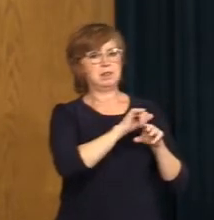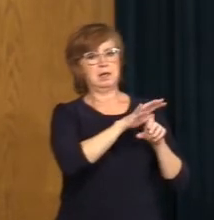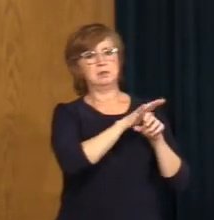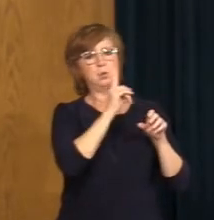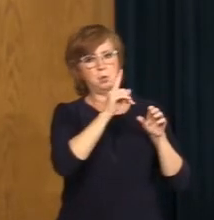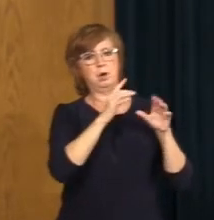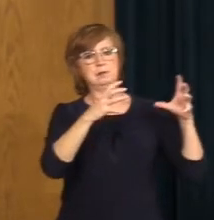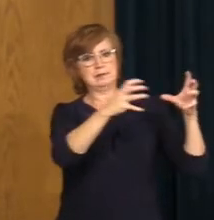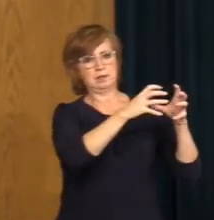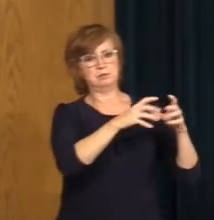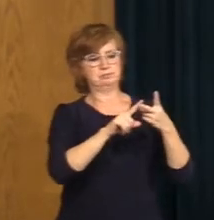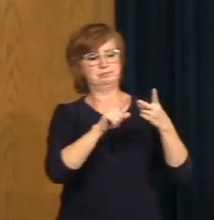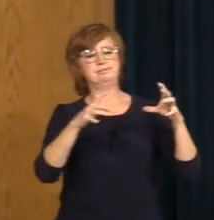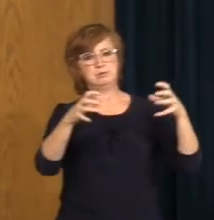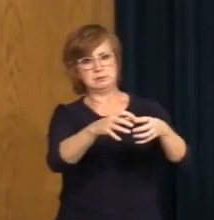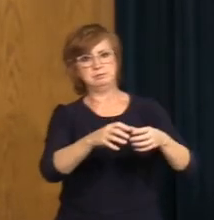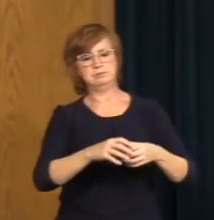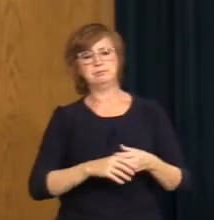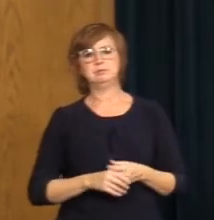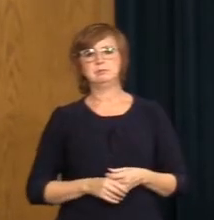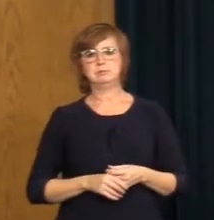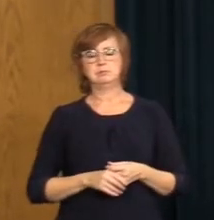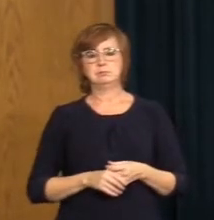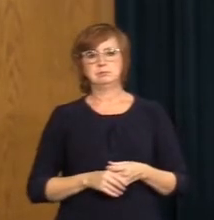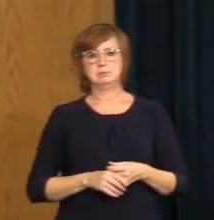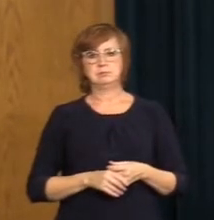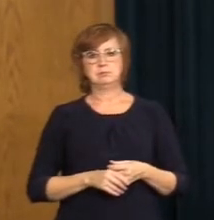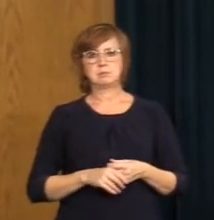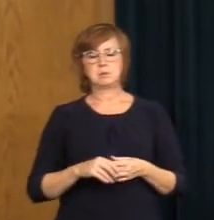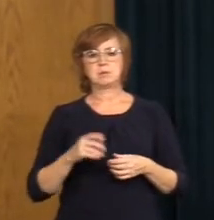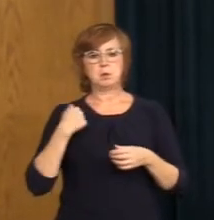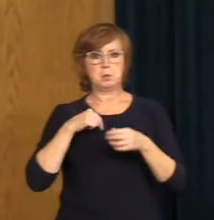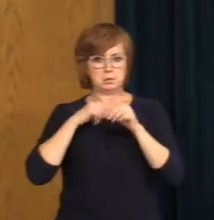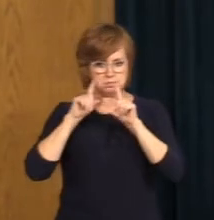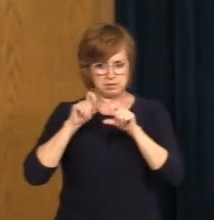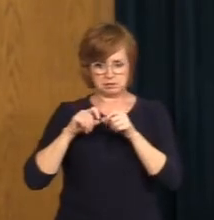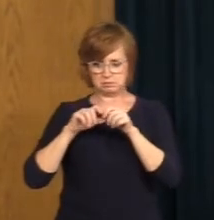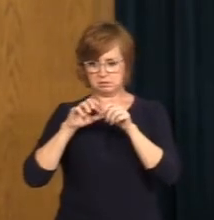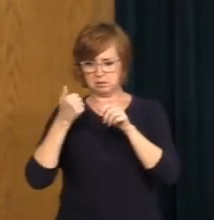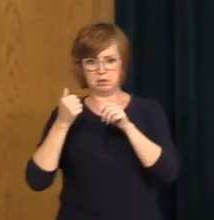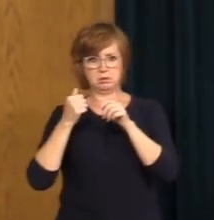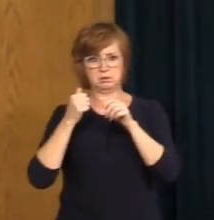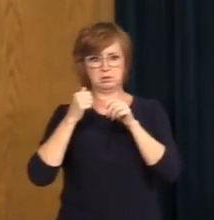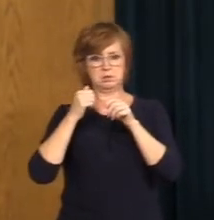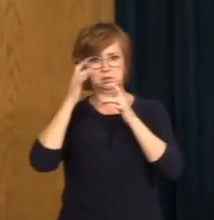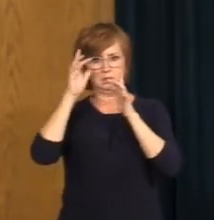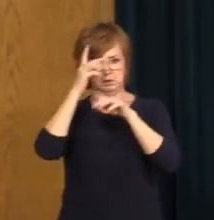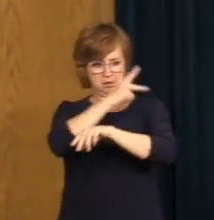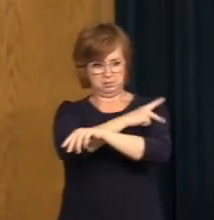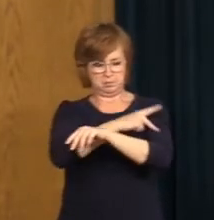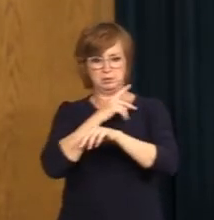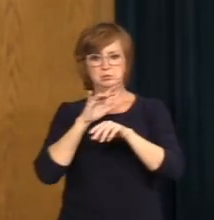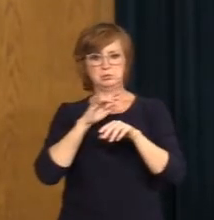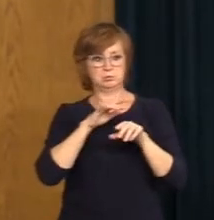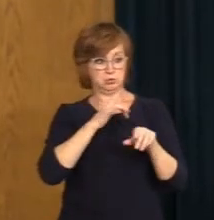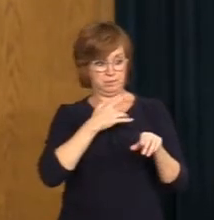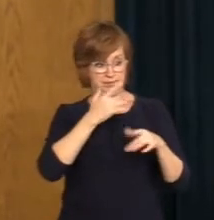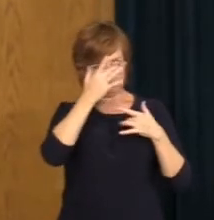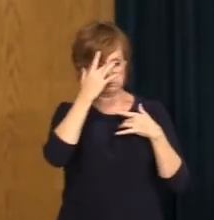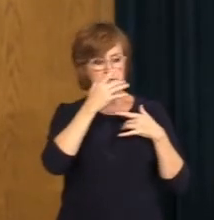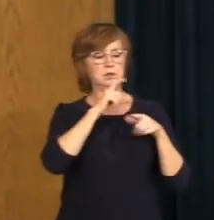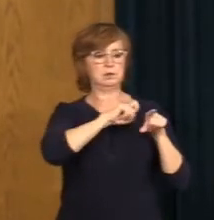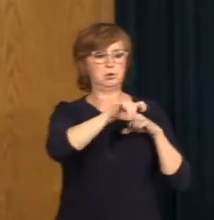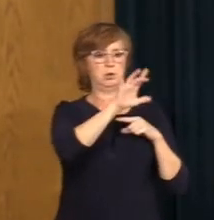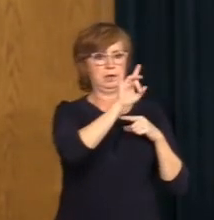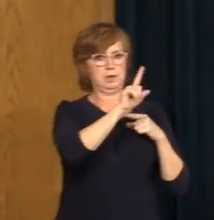testing available, but we also are testing through symptomatic patients as well. But we do recommend that symptomatic patients phone 811 and get a referral,